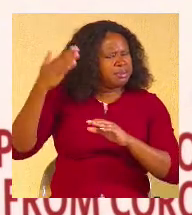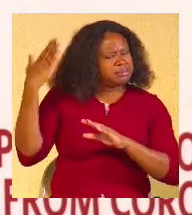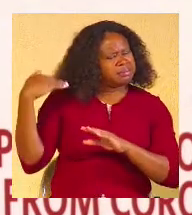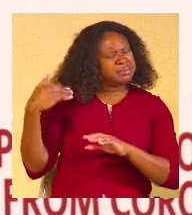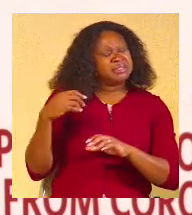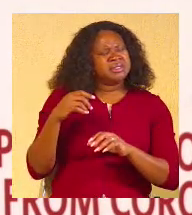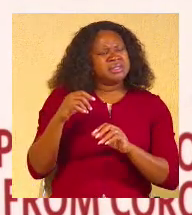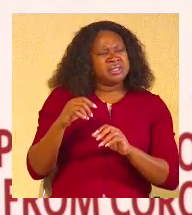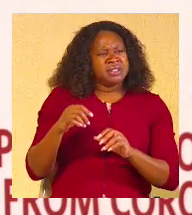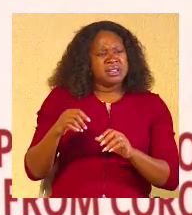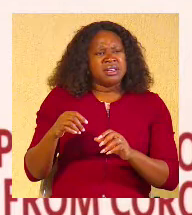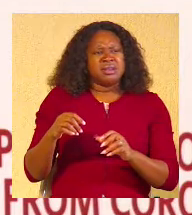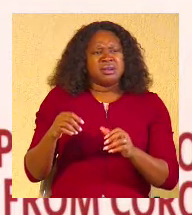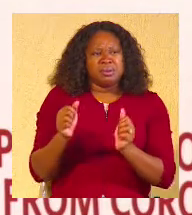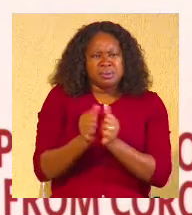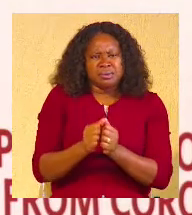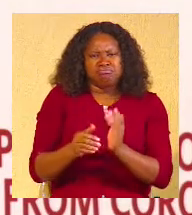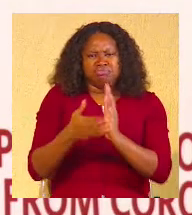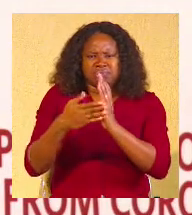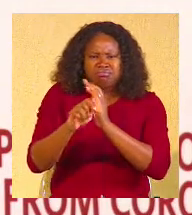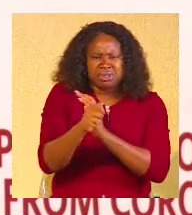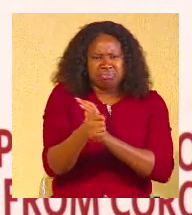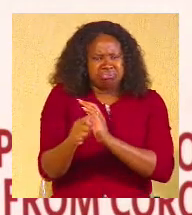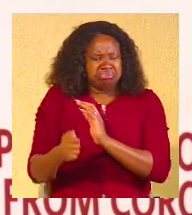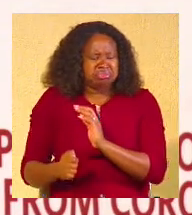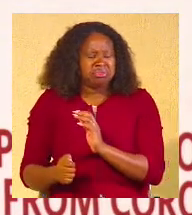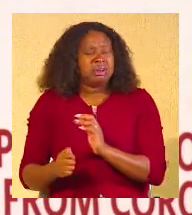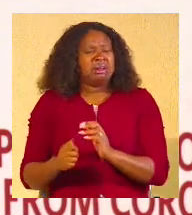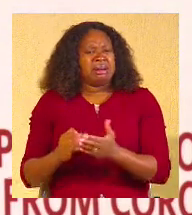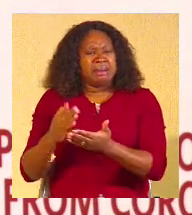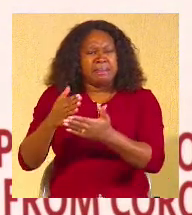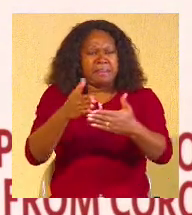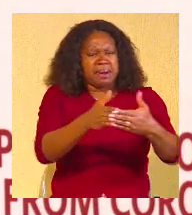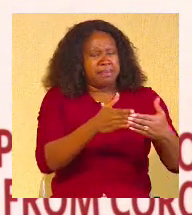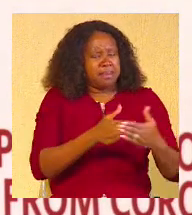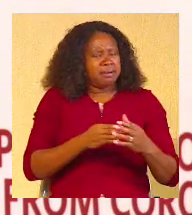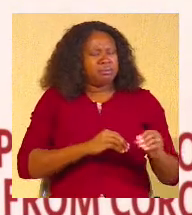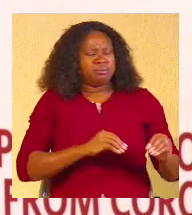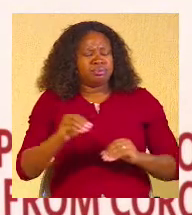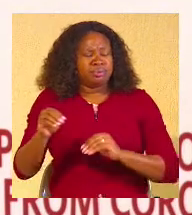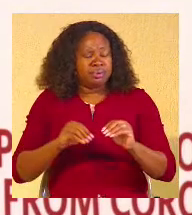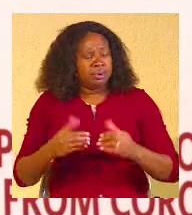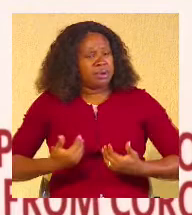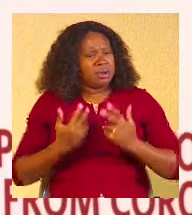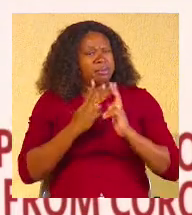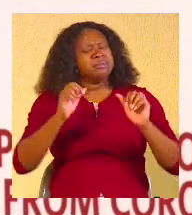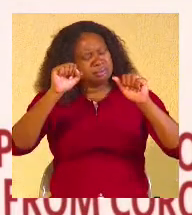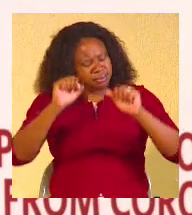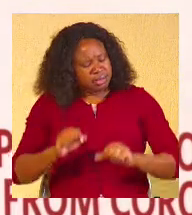effect associated with the closure and restriction of movement, young people should be